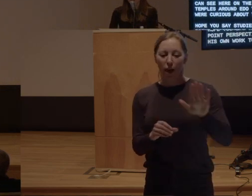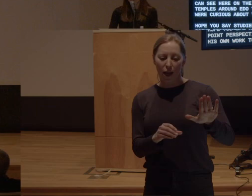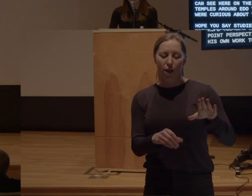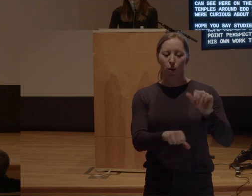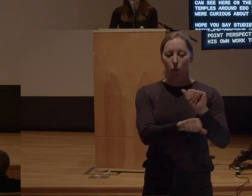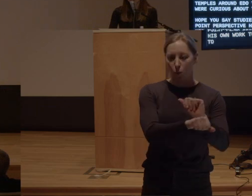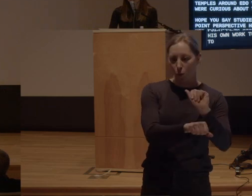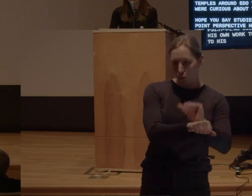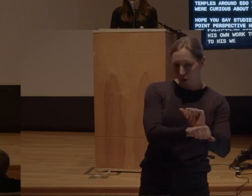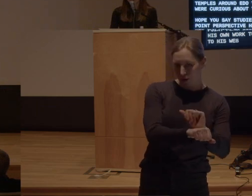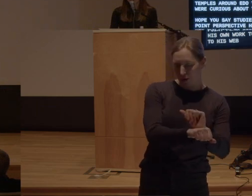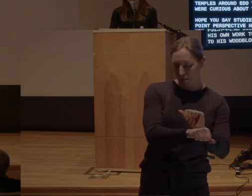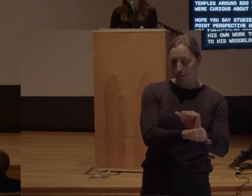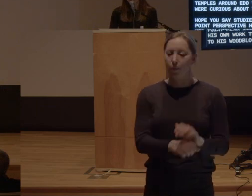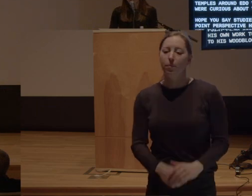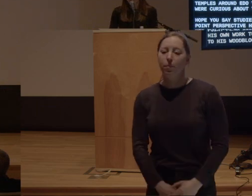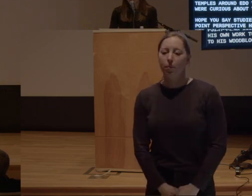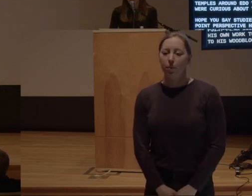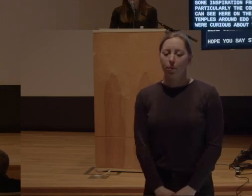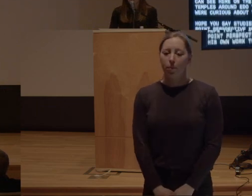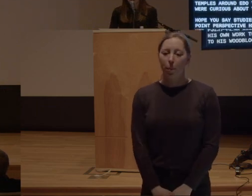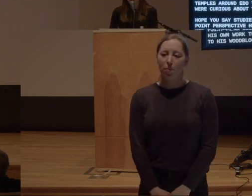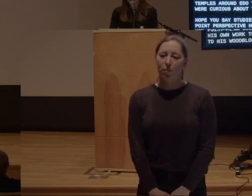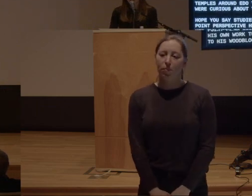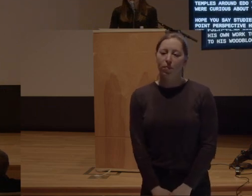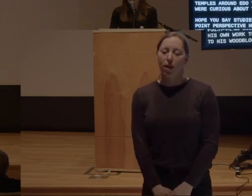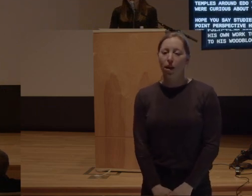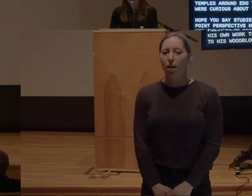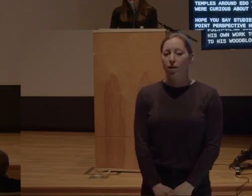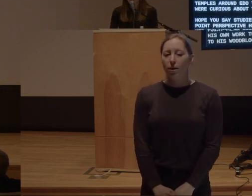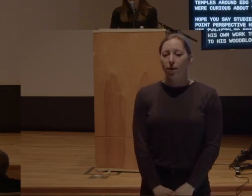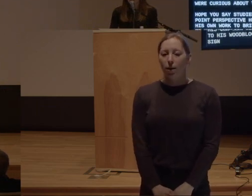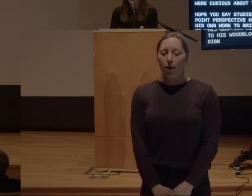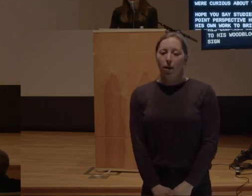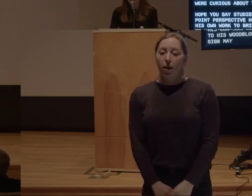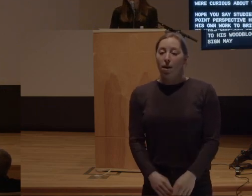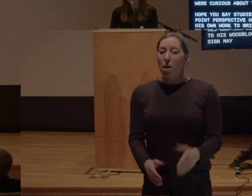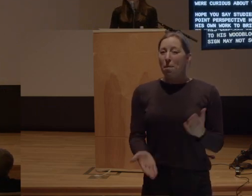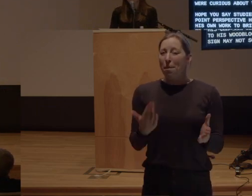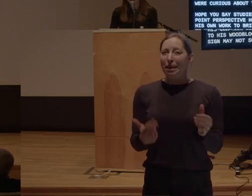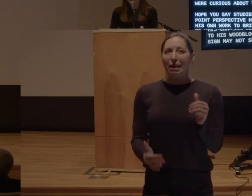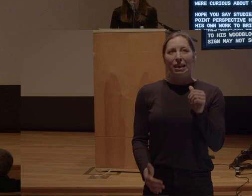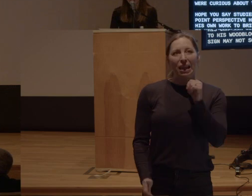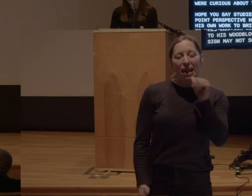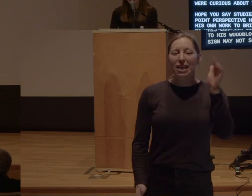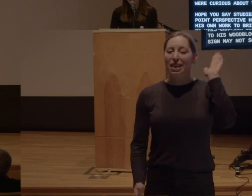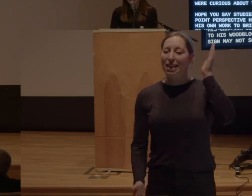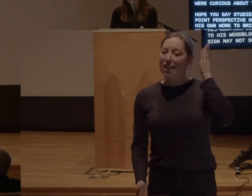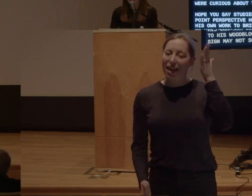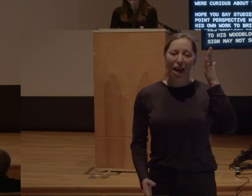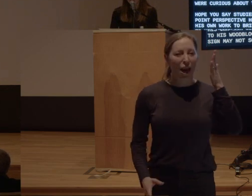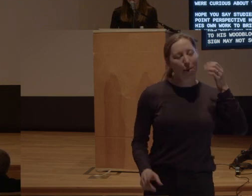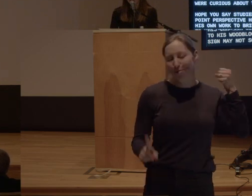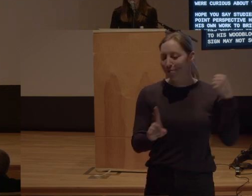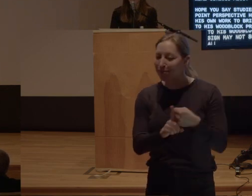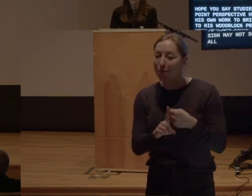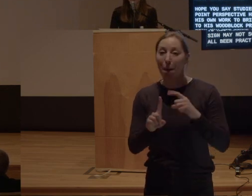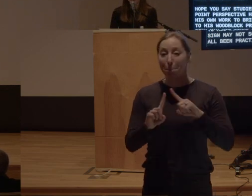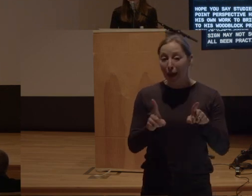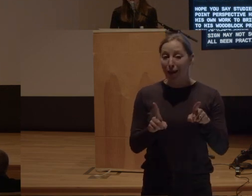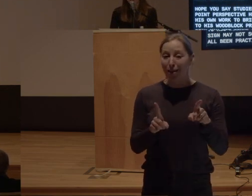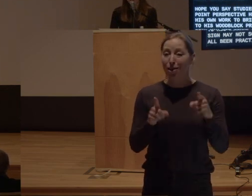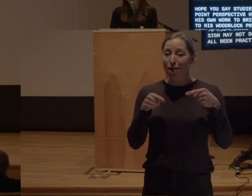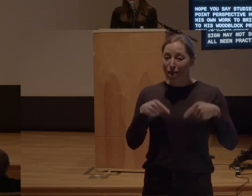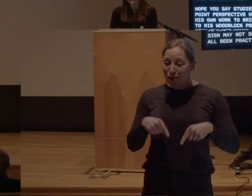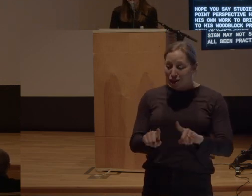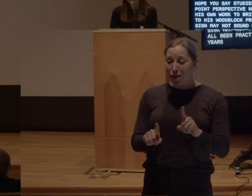to his woodblock print designs. While it may not sound groundbreaking, it had after all been practiced in Europe for